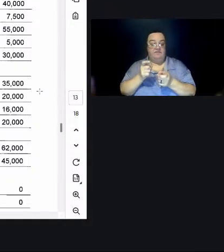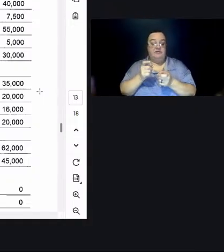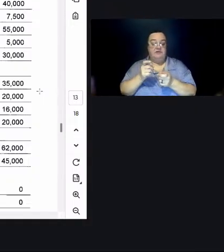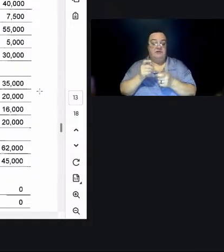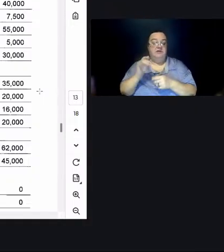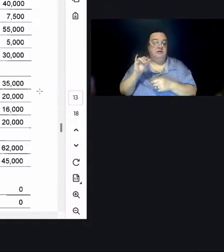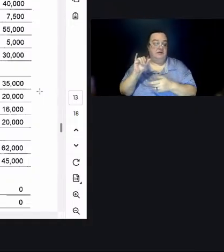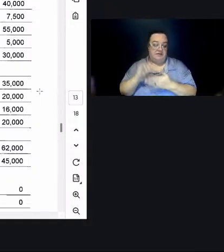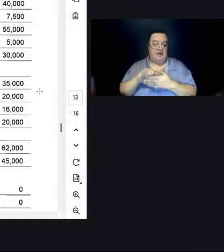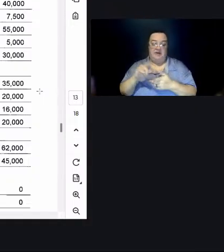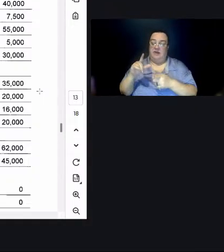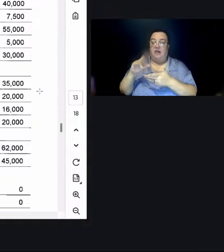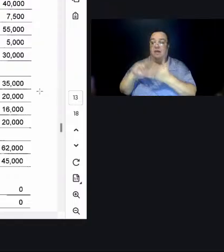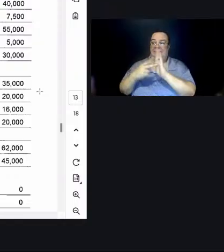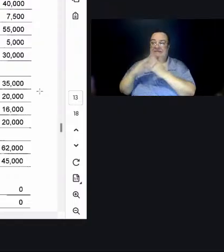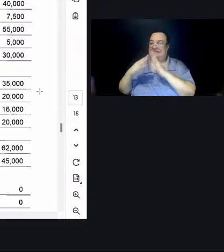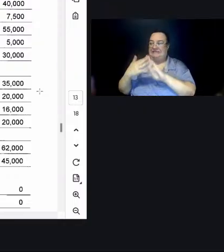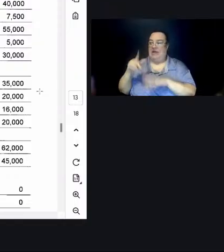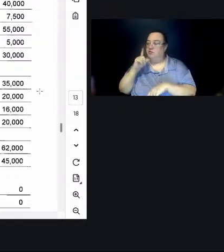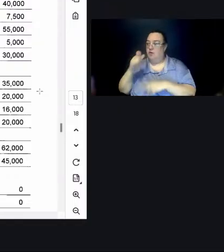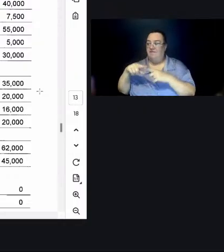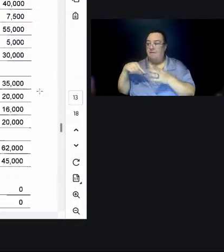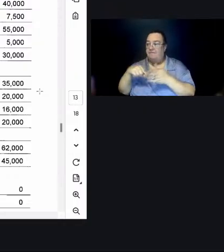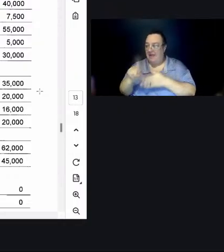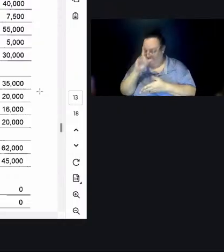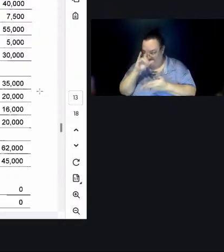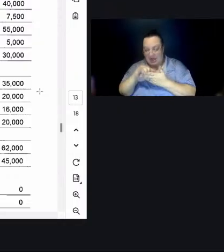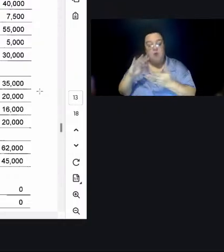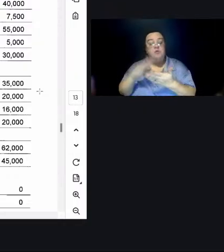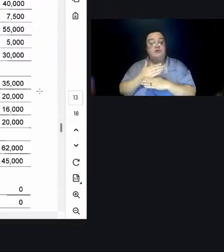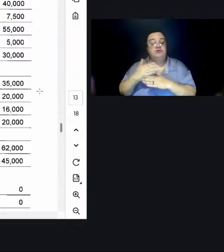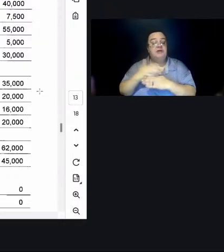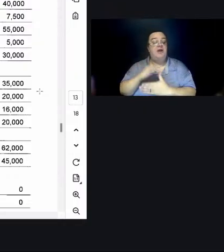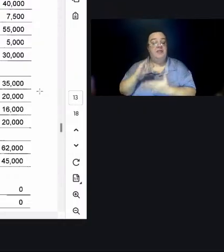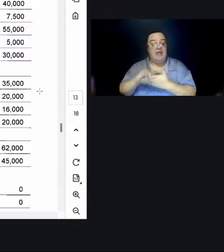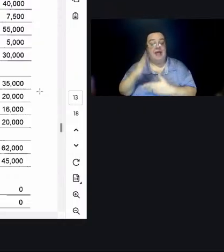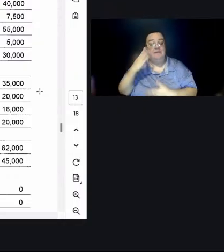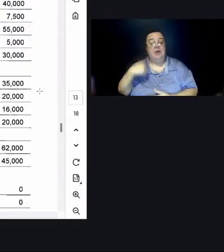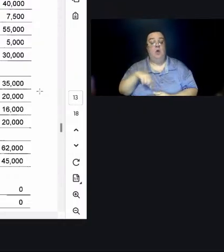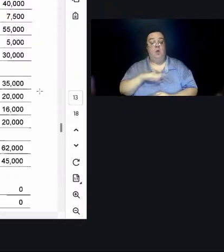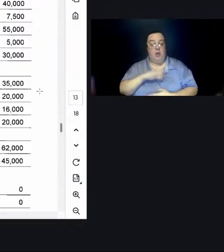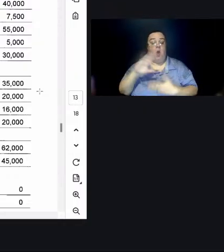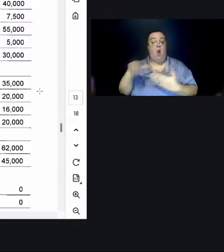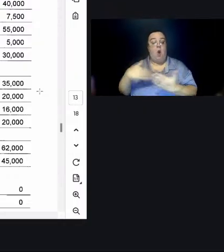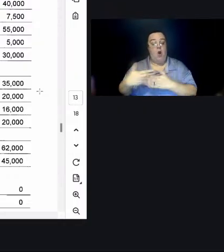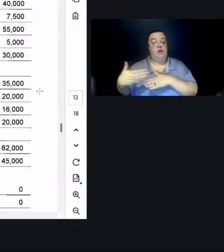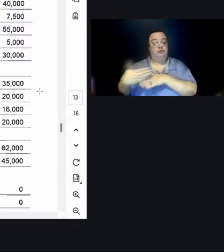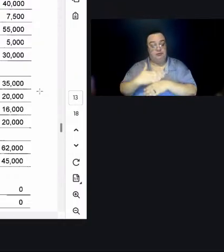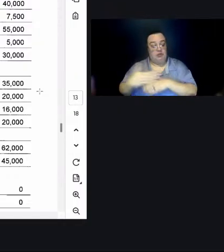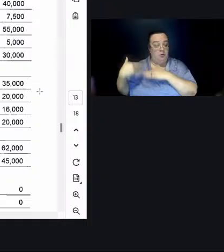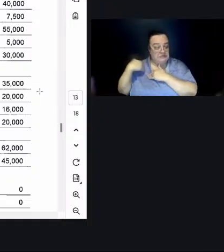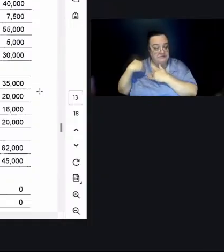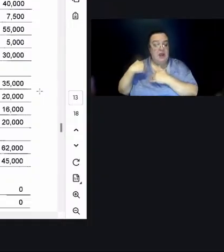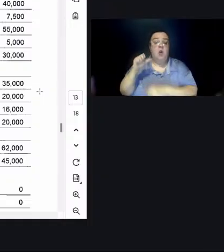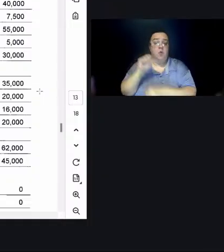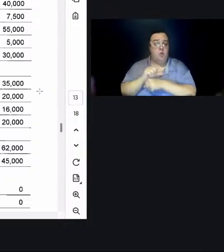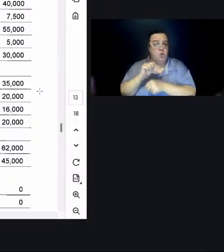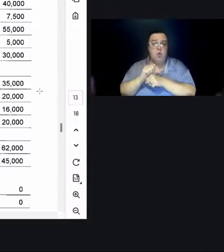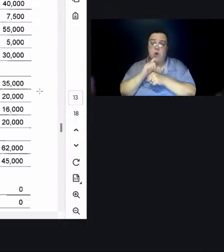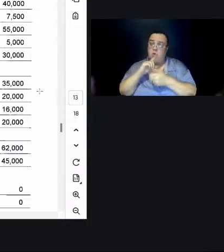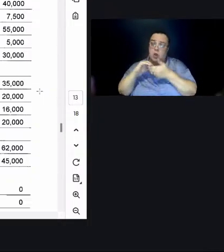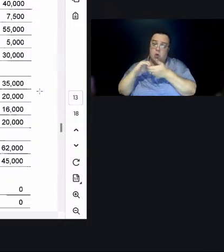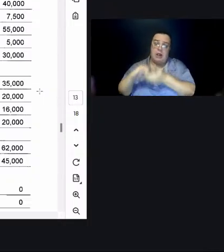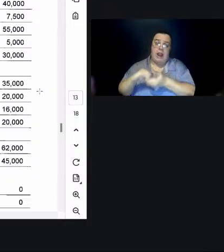to the town. So we share that because we all share a responsibility, and we work very collaboratively with